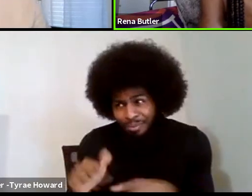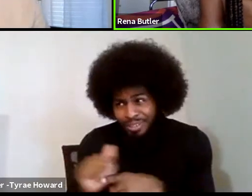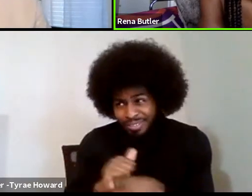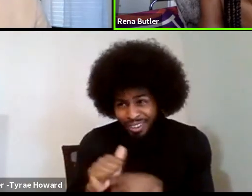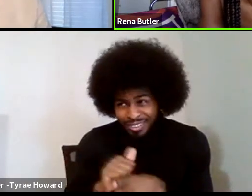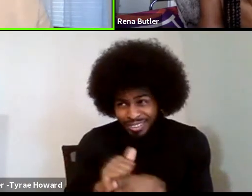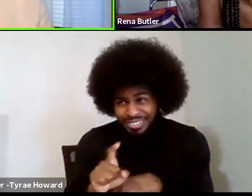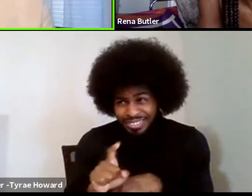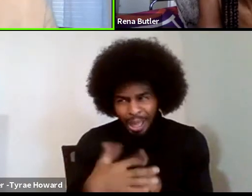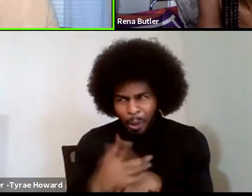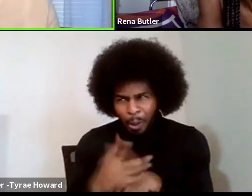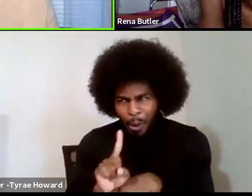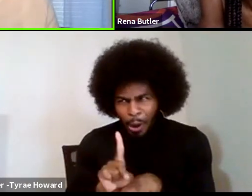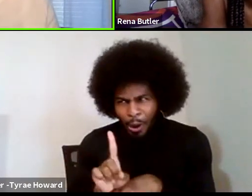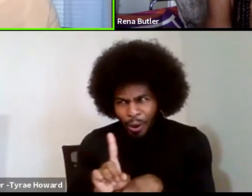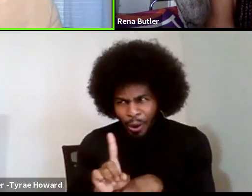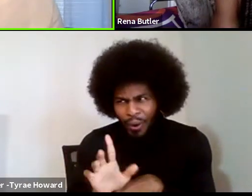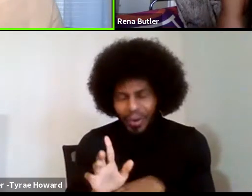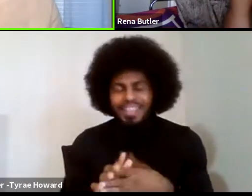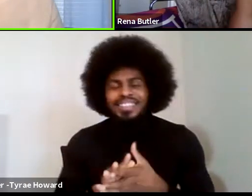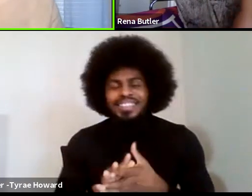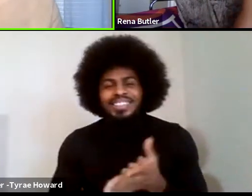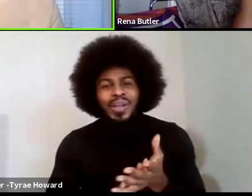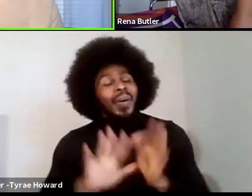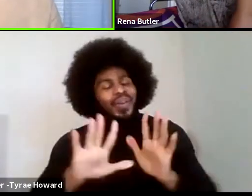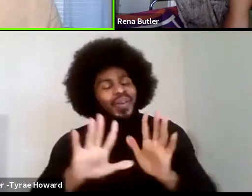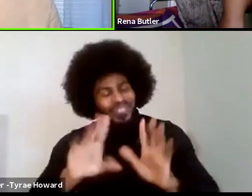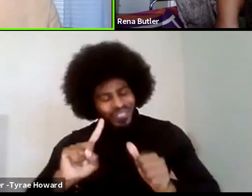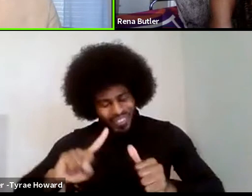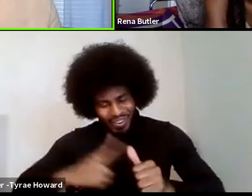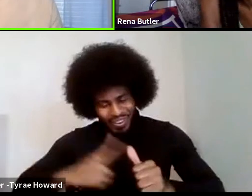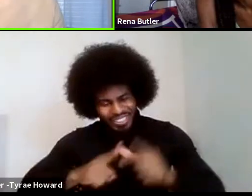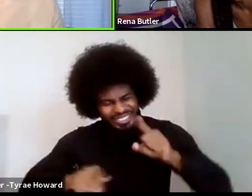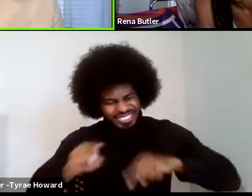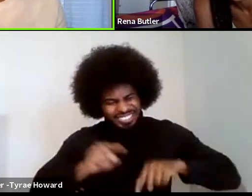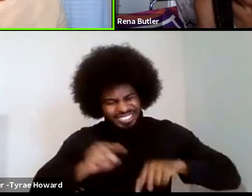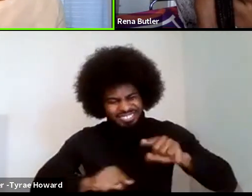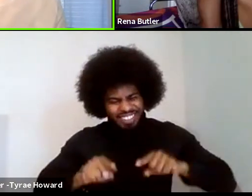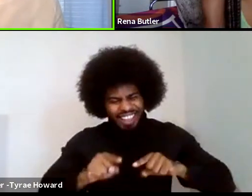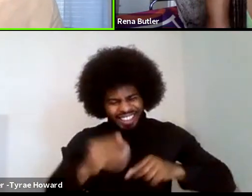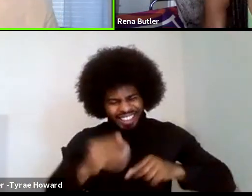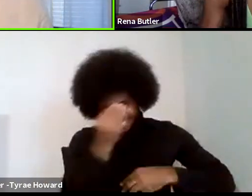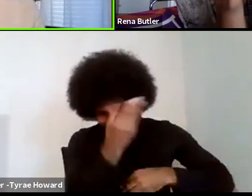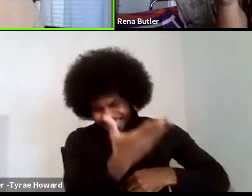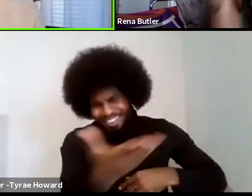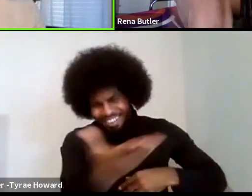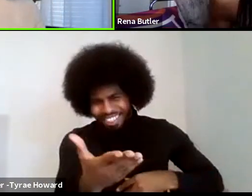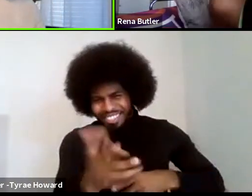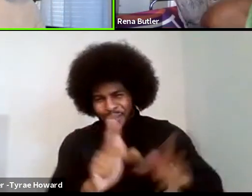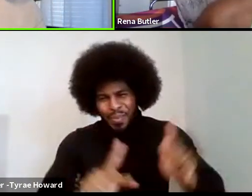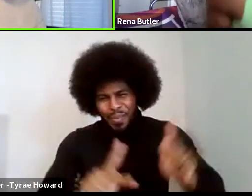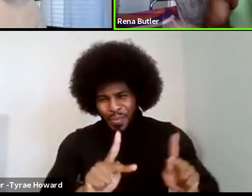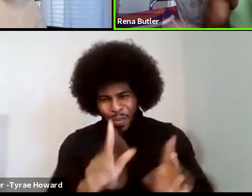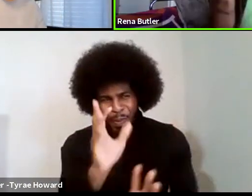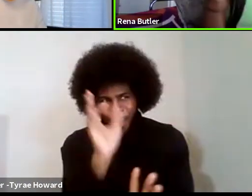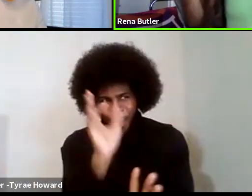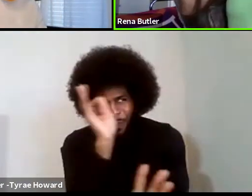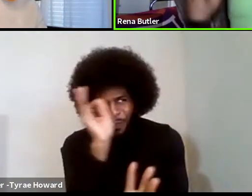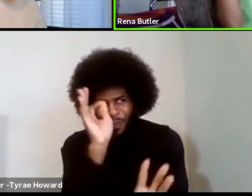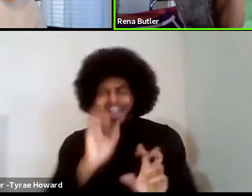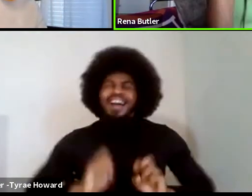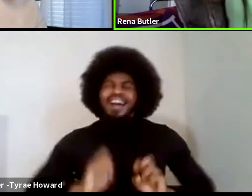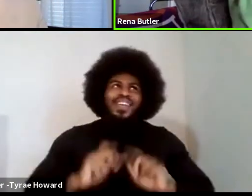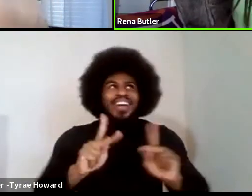And he really. So maybe we should back up a little bit for the folks who don't know. You dance with, tell them who you dance. Come on now.